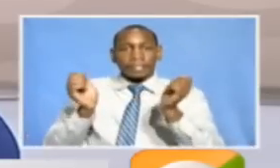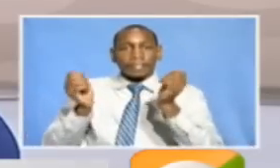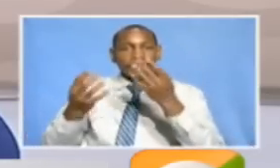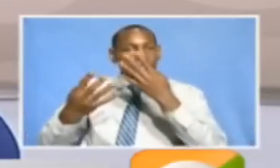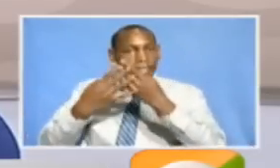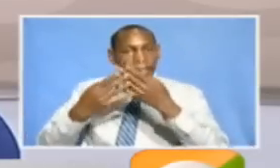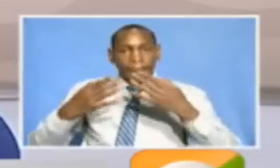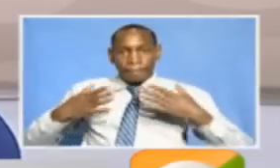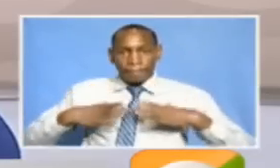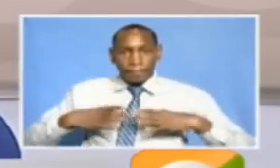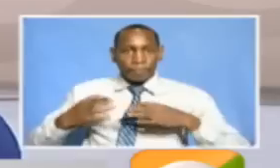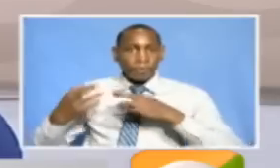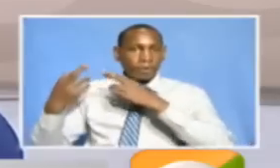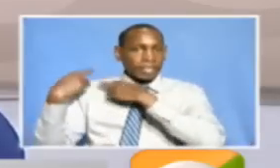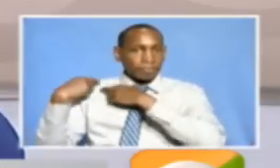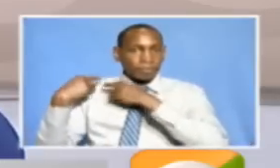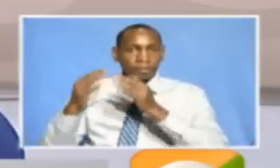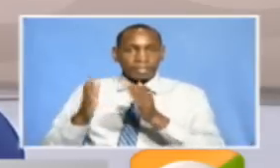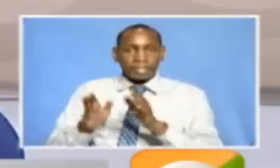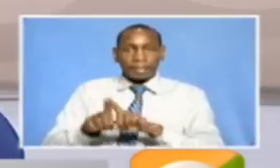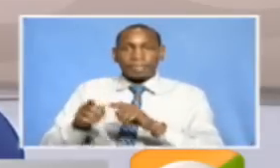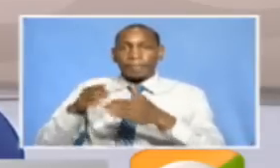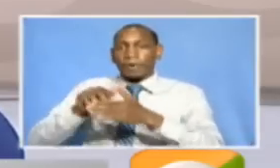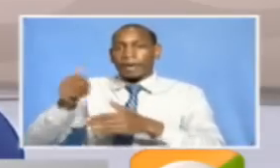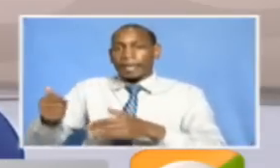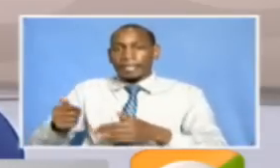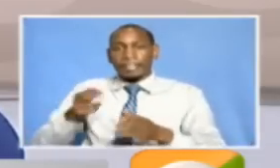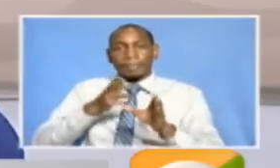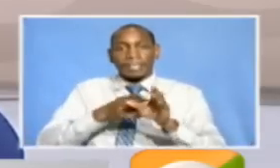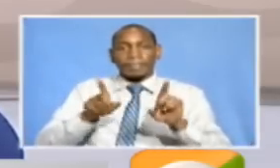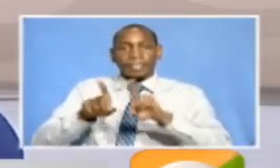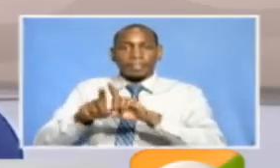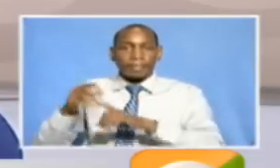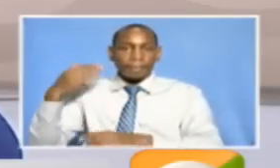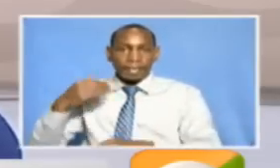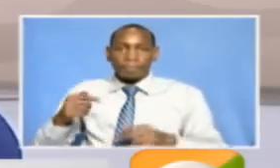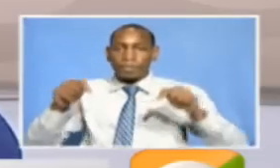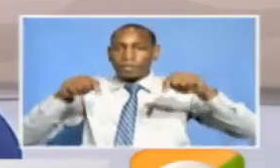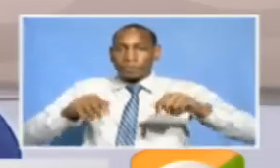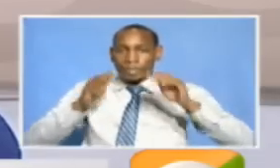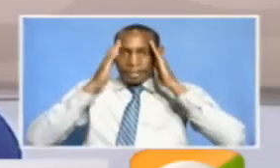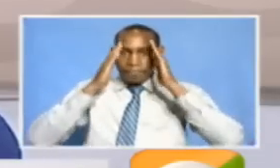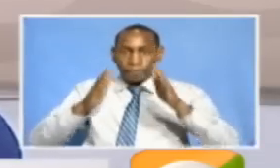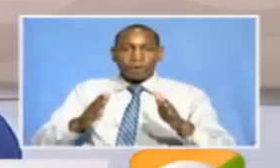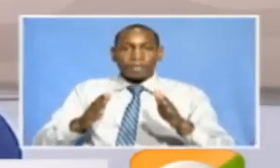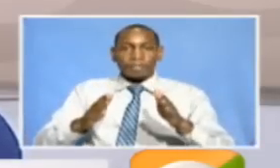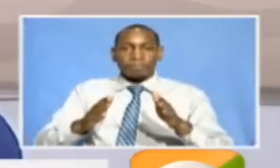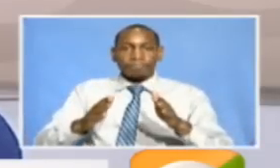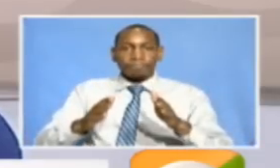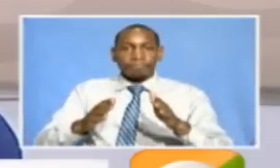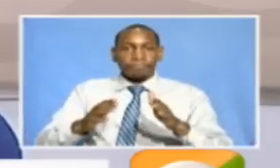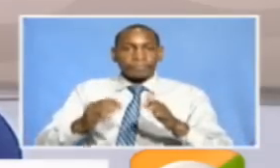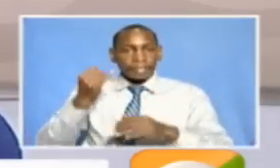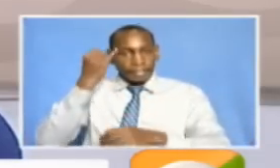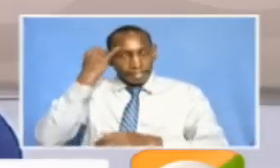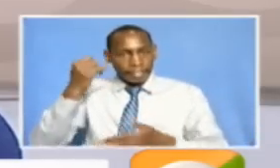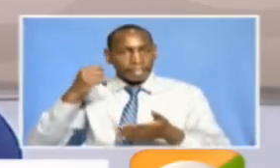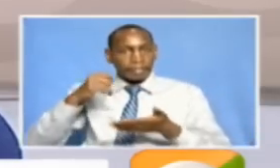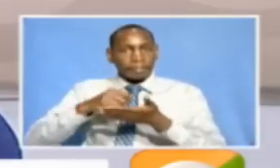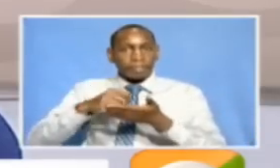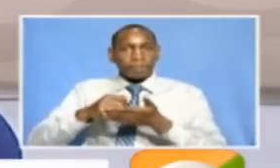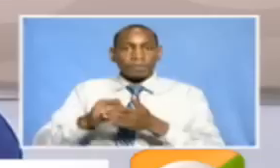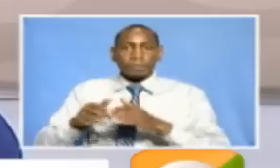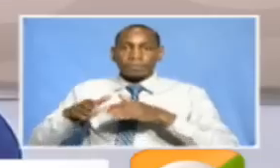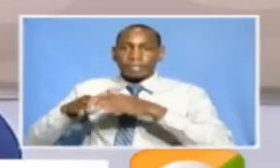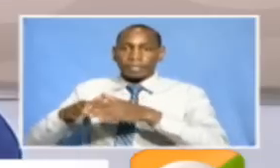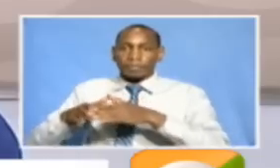but deter others from committing the crime. Tonight, we want to look at the myths that surround sexual and gender-based violence and how